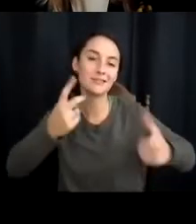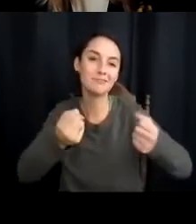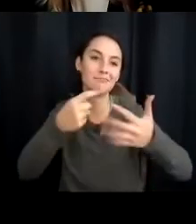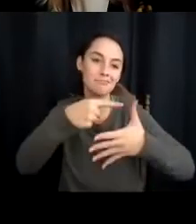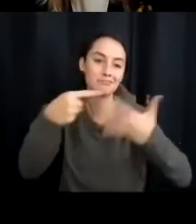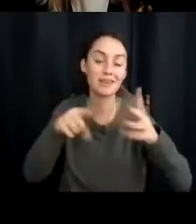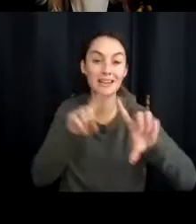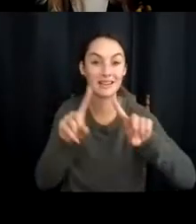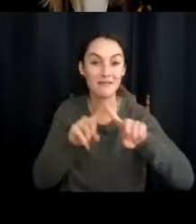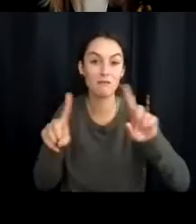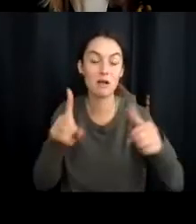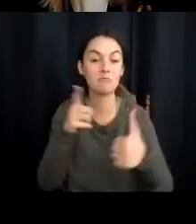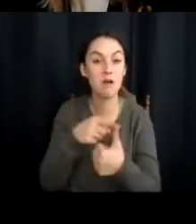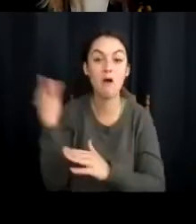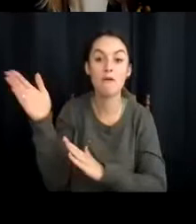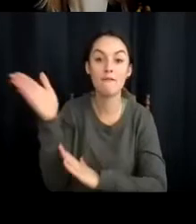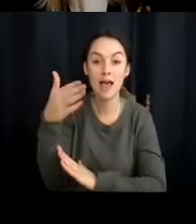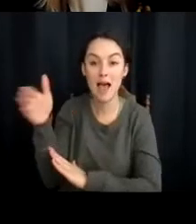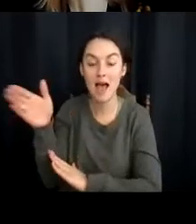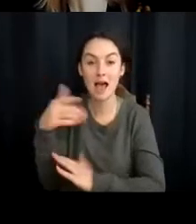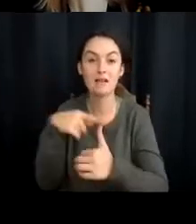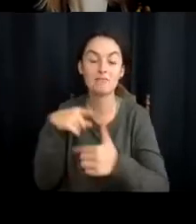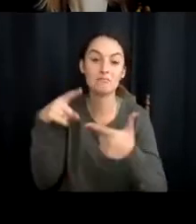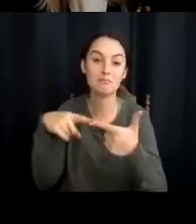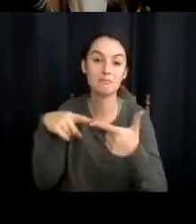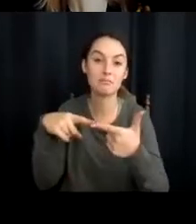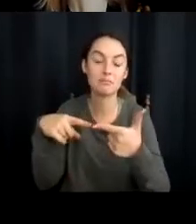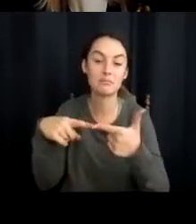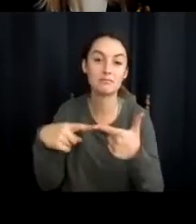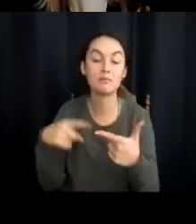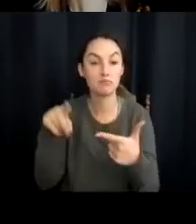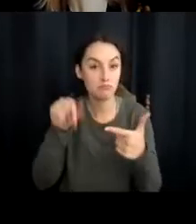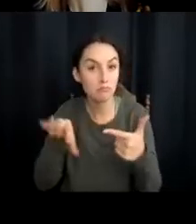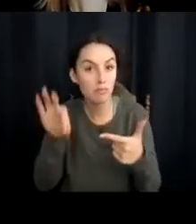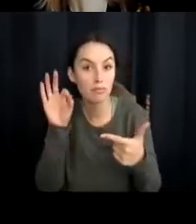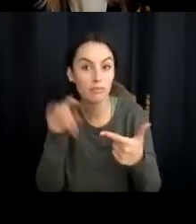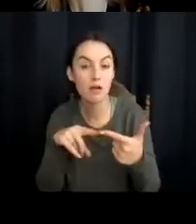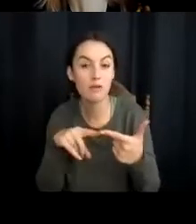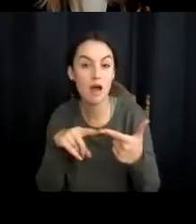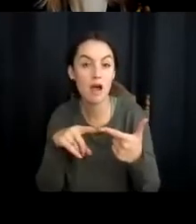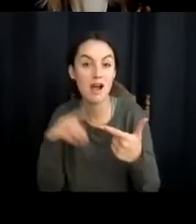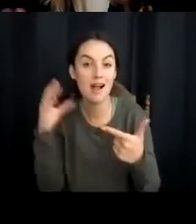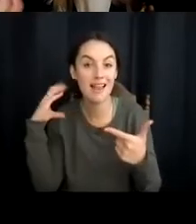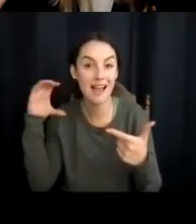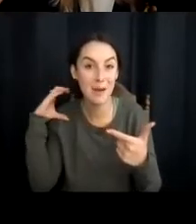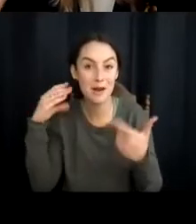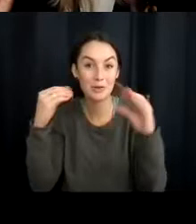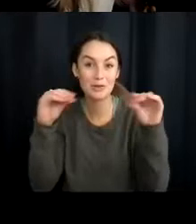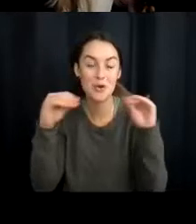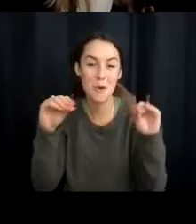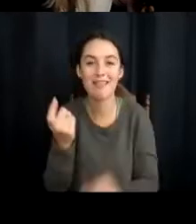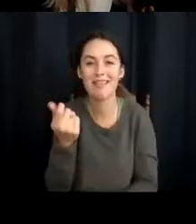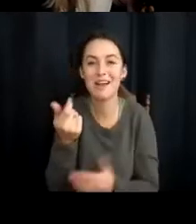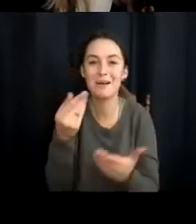So it's on our flag. You can find in our Capitol store little